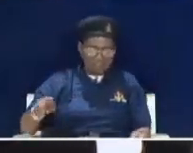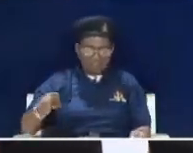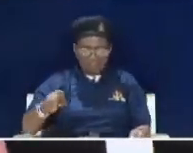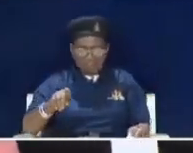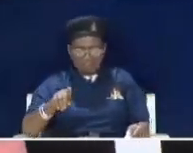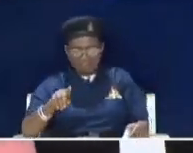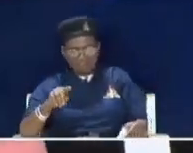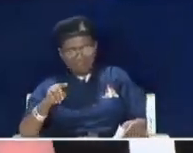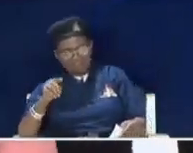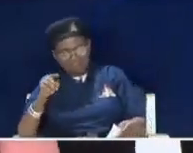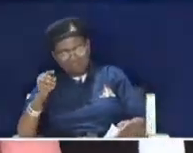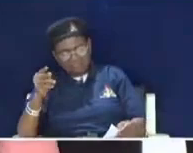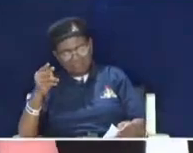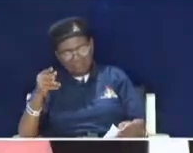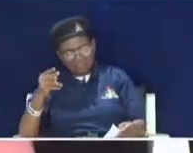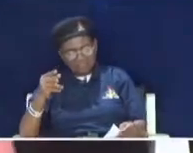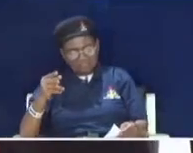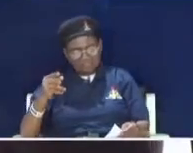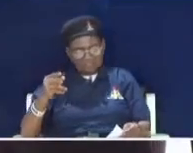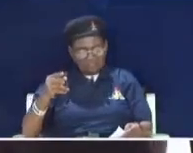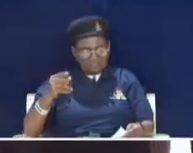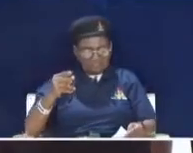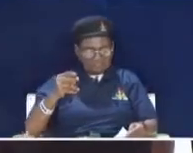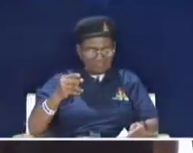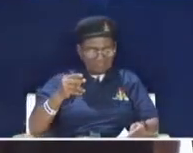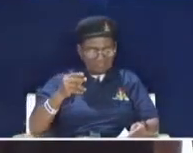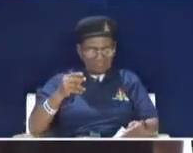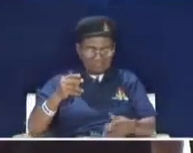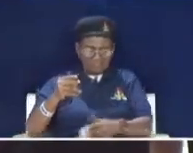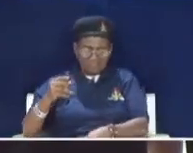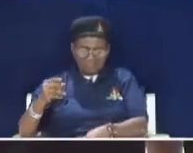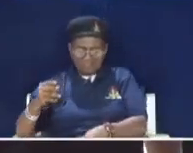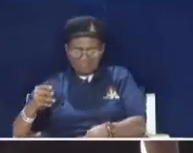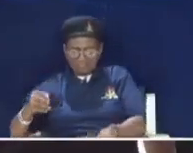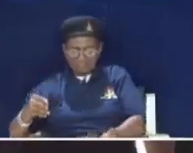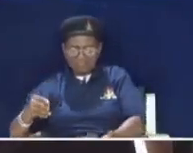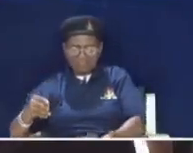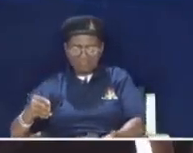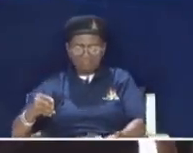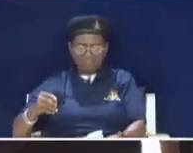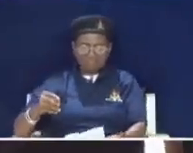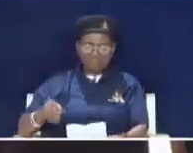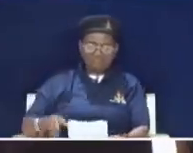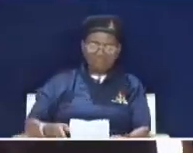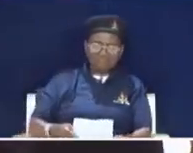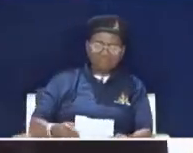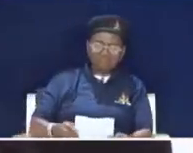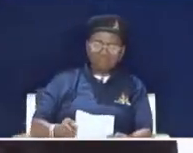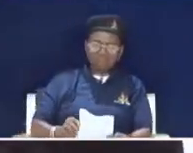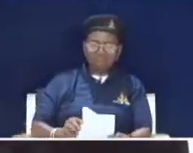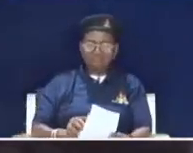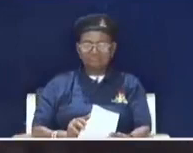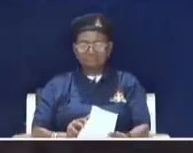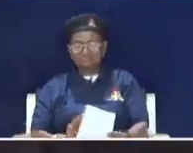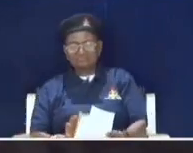Exalt his name, he reigns on his throne.